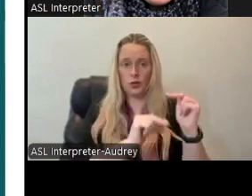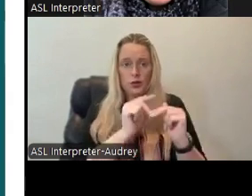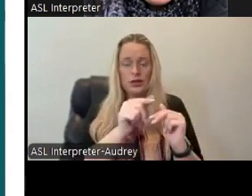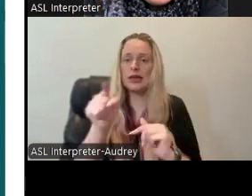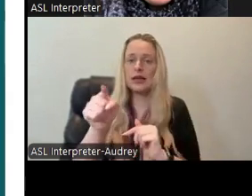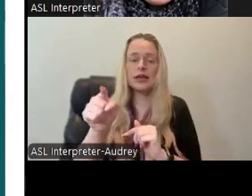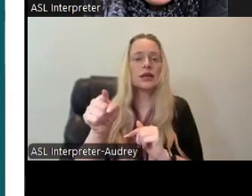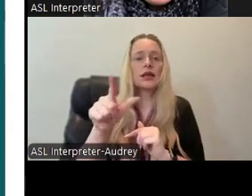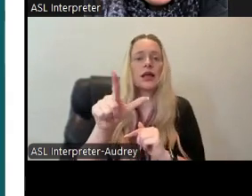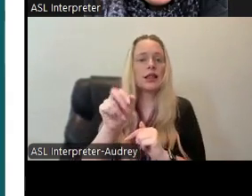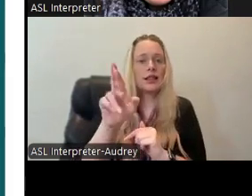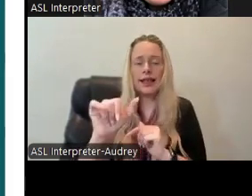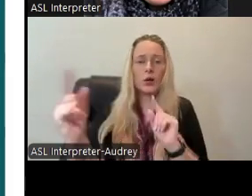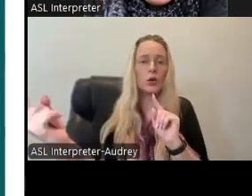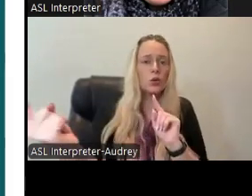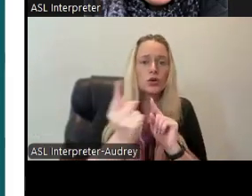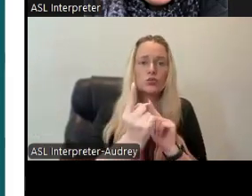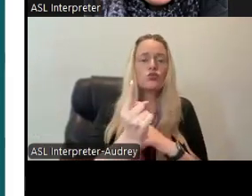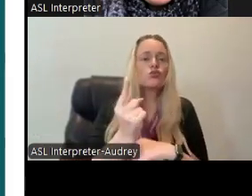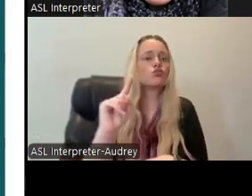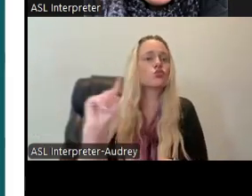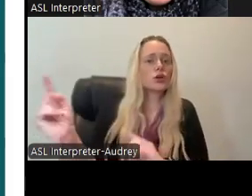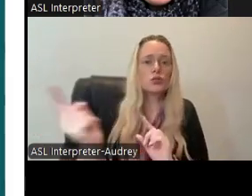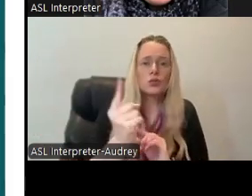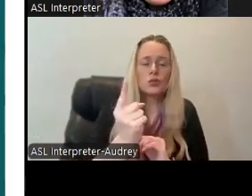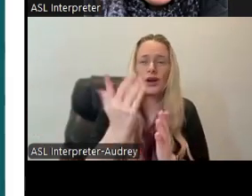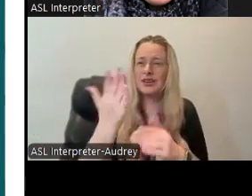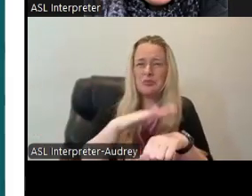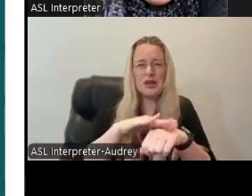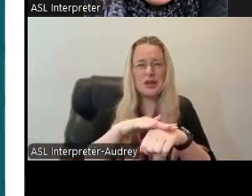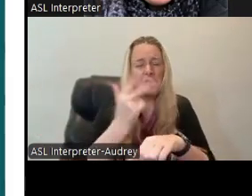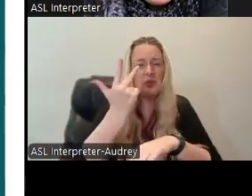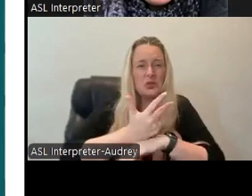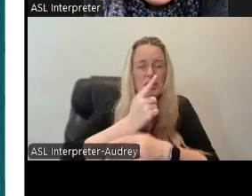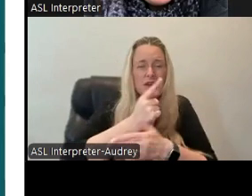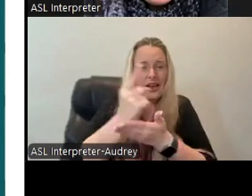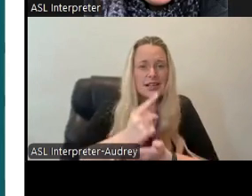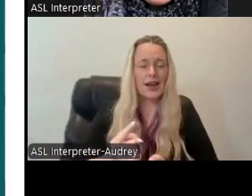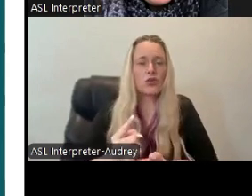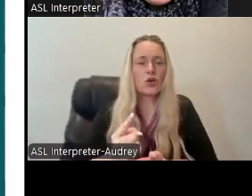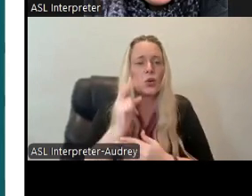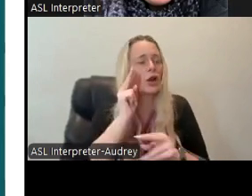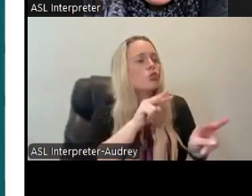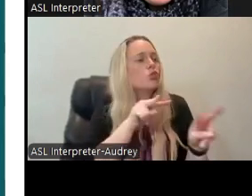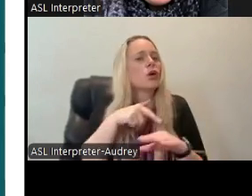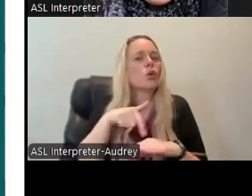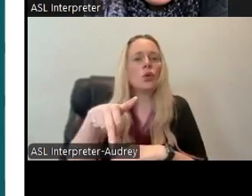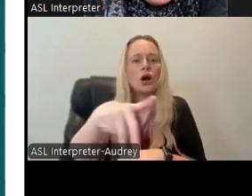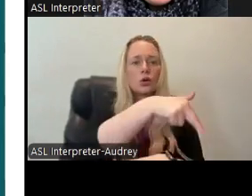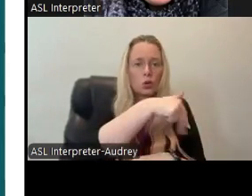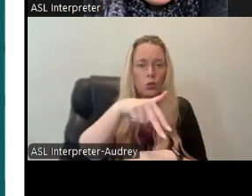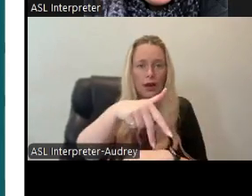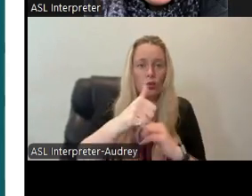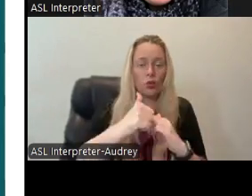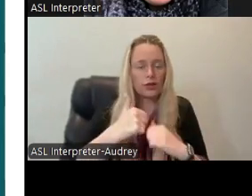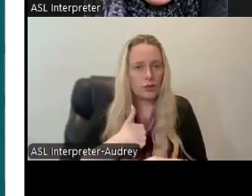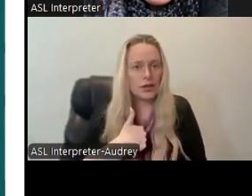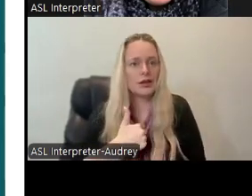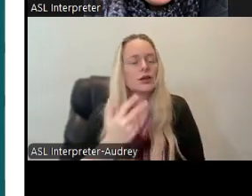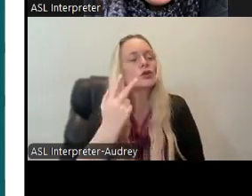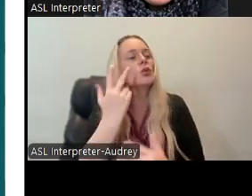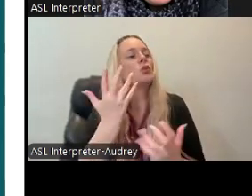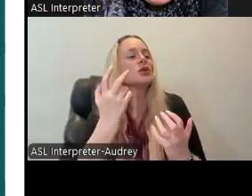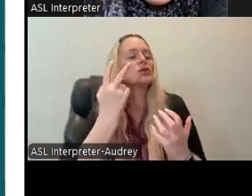come down at least 3 days a week and walk the site with me just to see